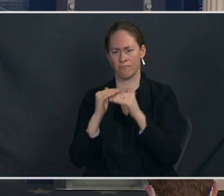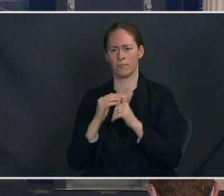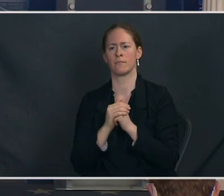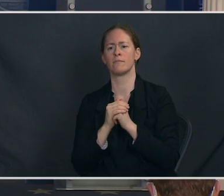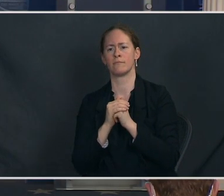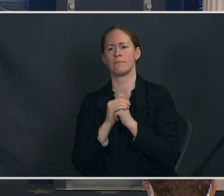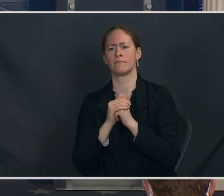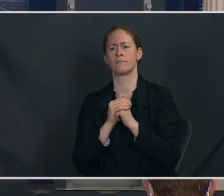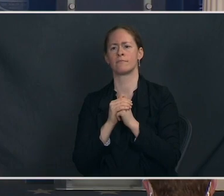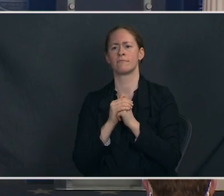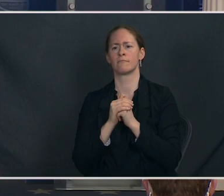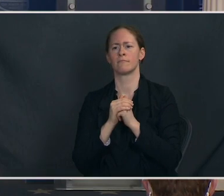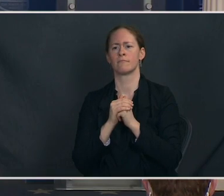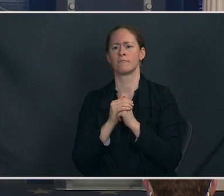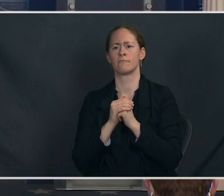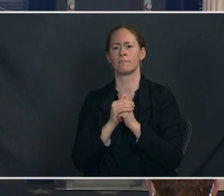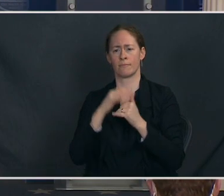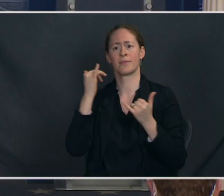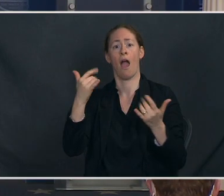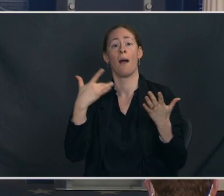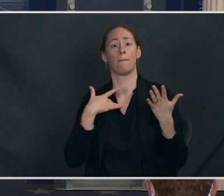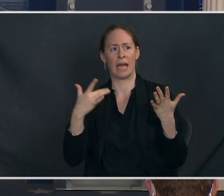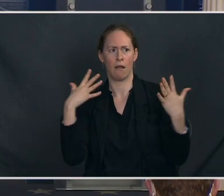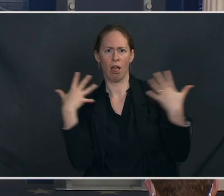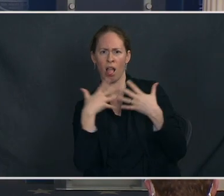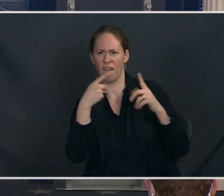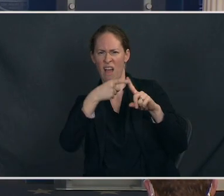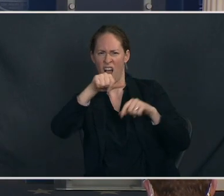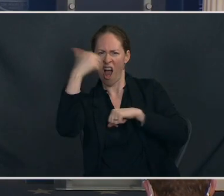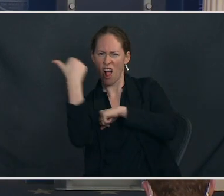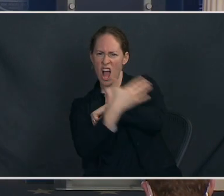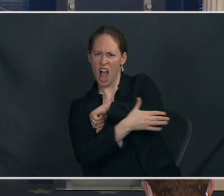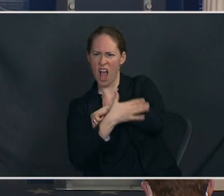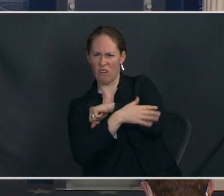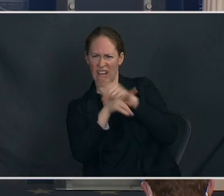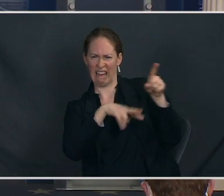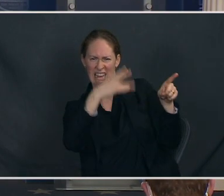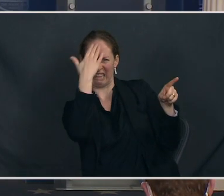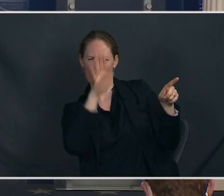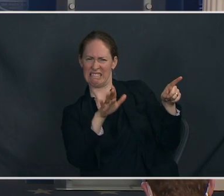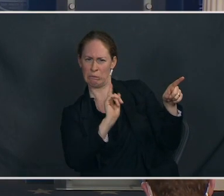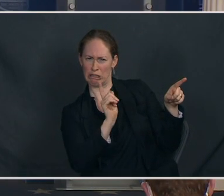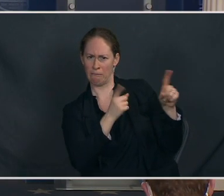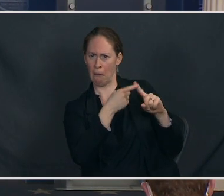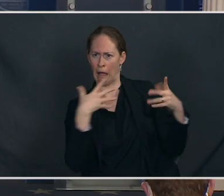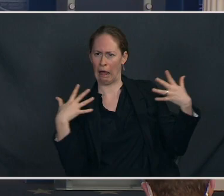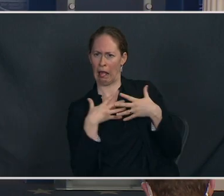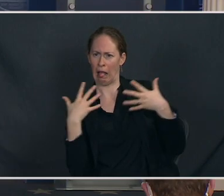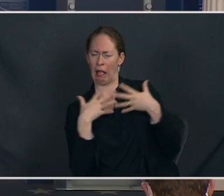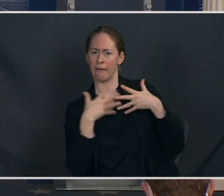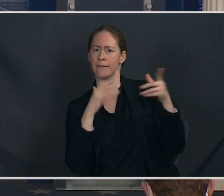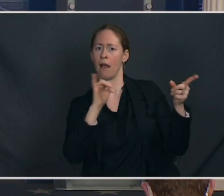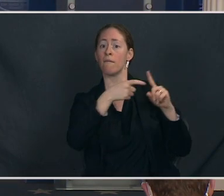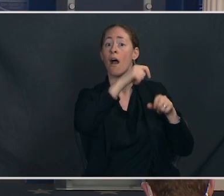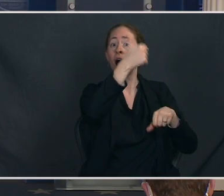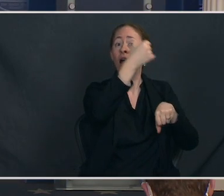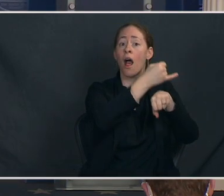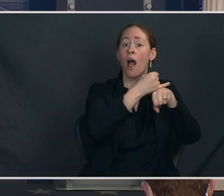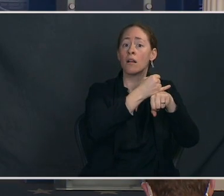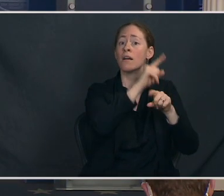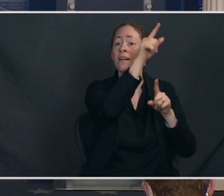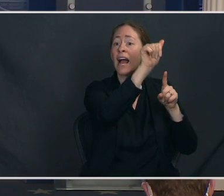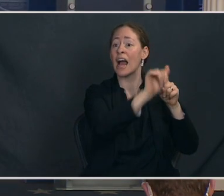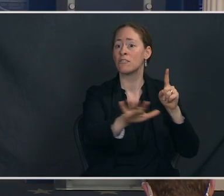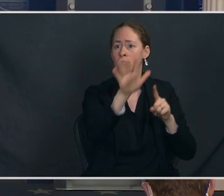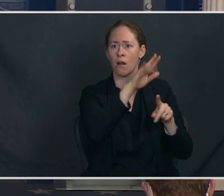violence against Asian Americans and Pacific Islanders who have been targeted by political leaders in our nation's response